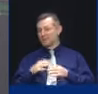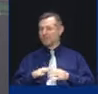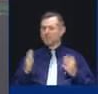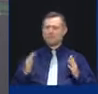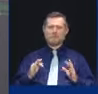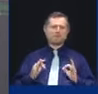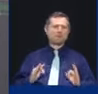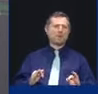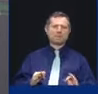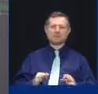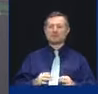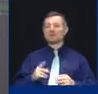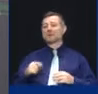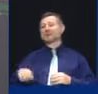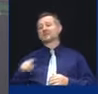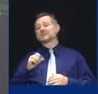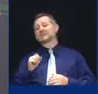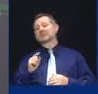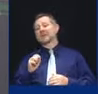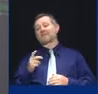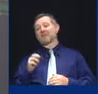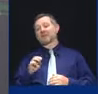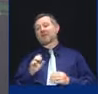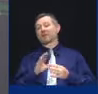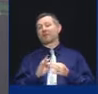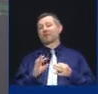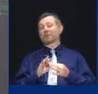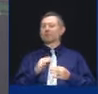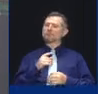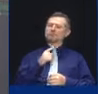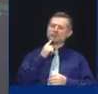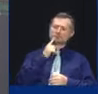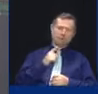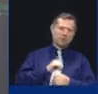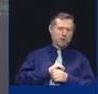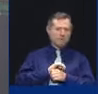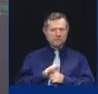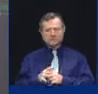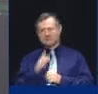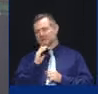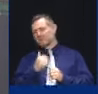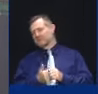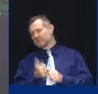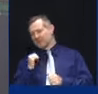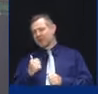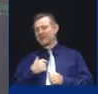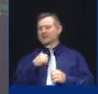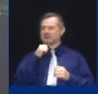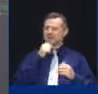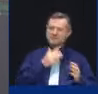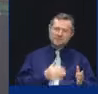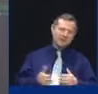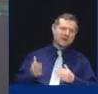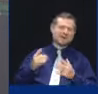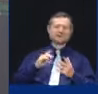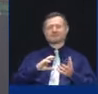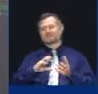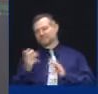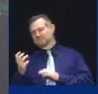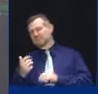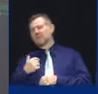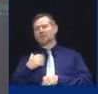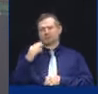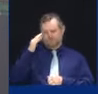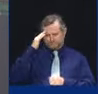will say, oh, COVID slowed us down. Yes, COVID slowed